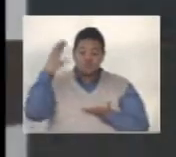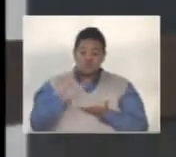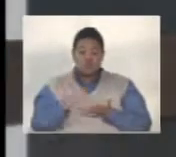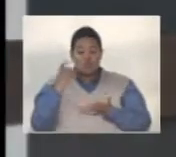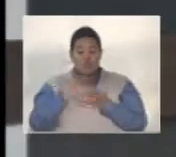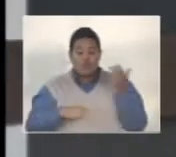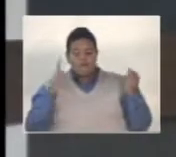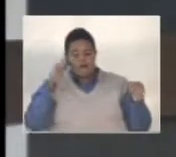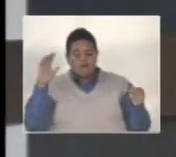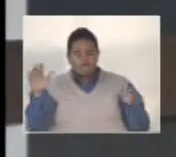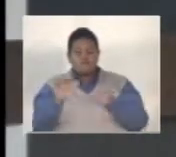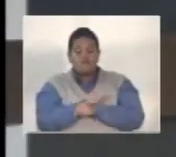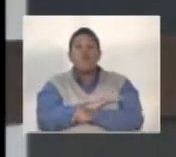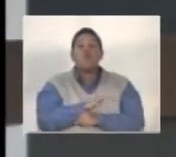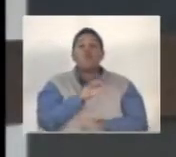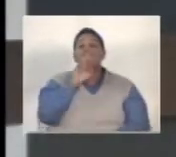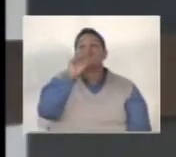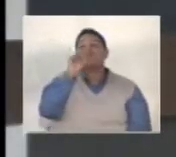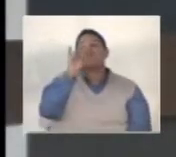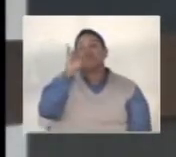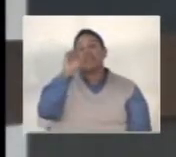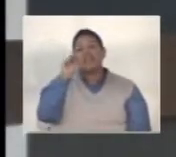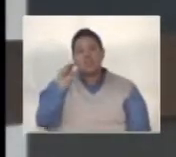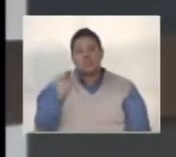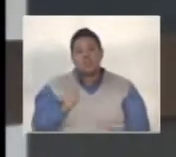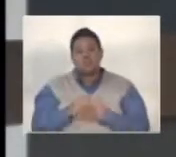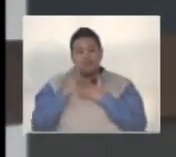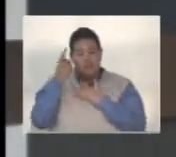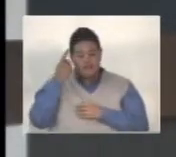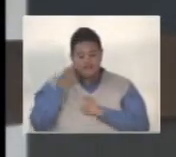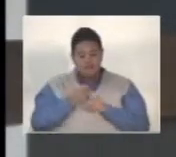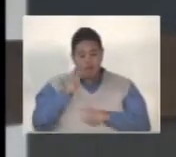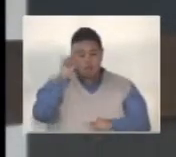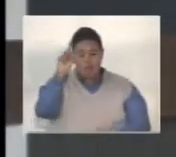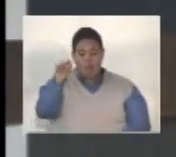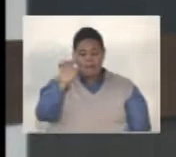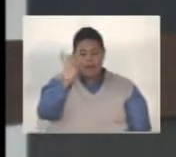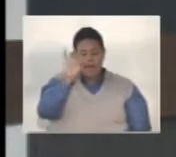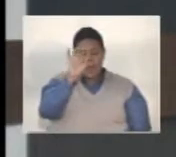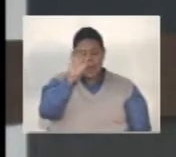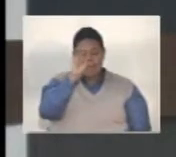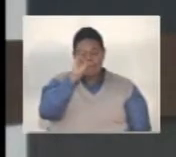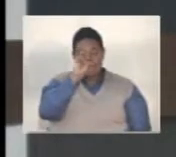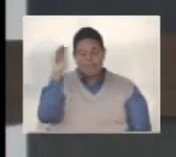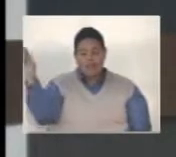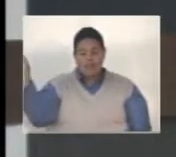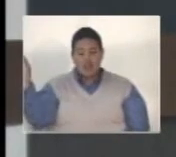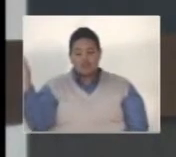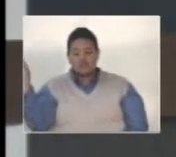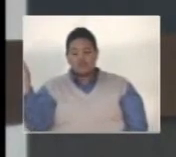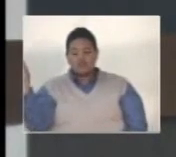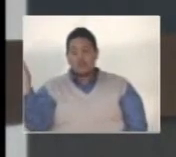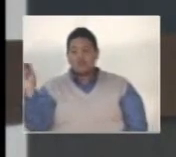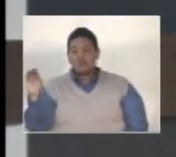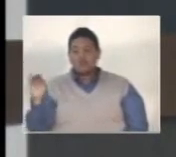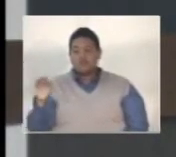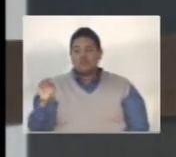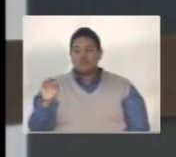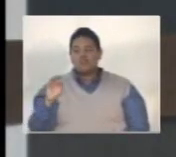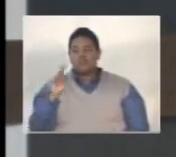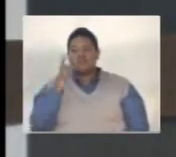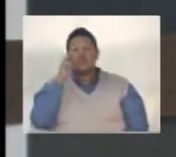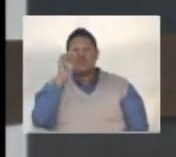for a full course of radiation treatment from $1.8 million